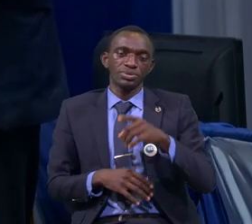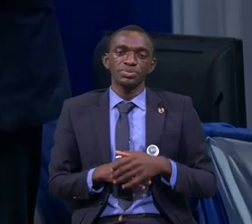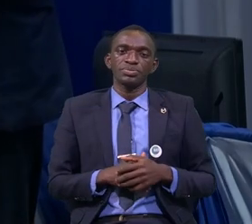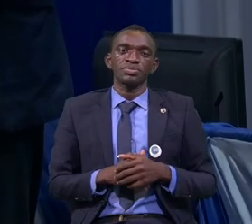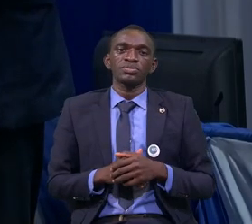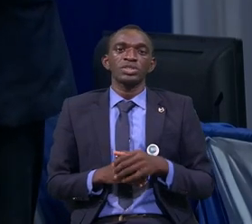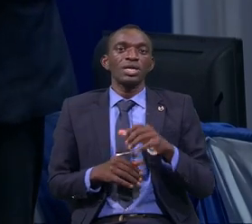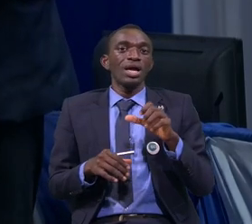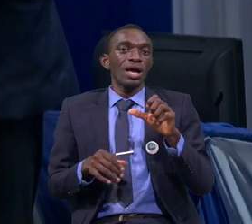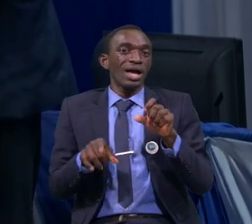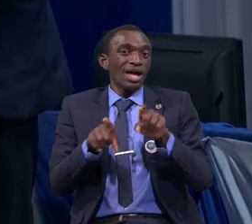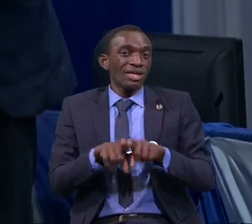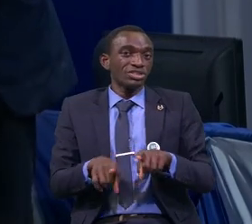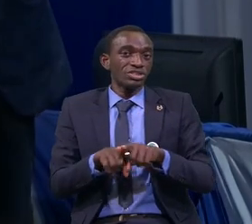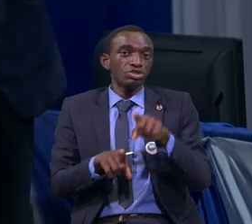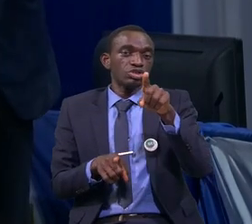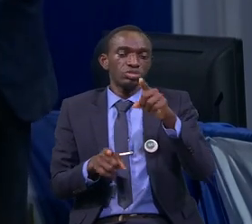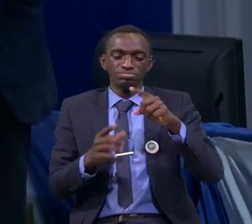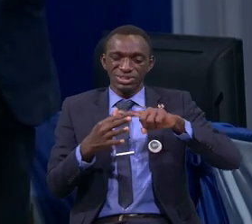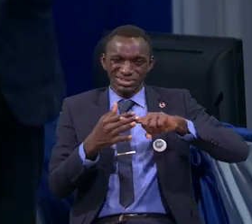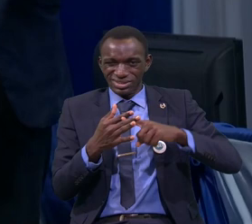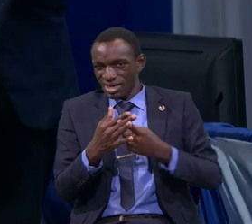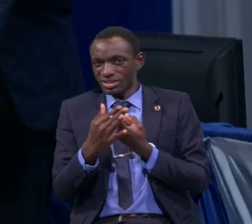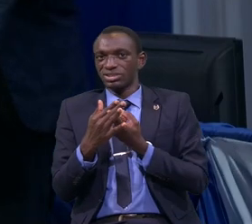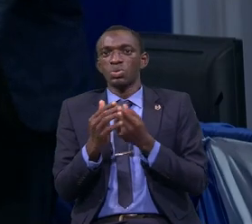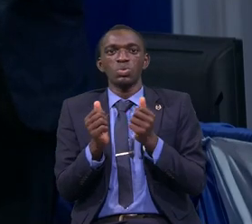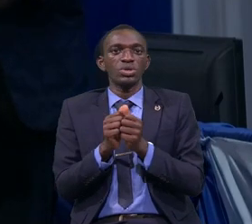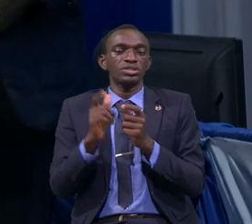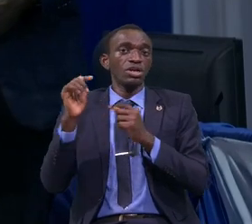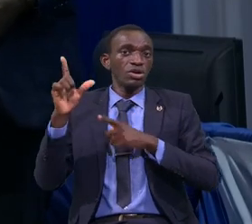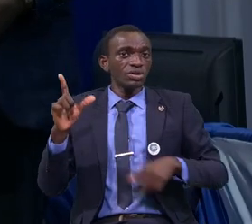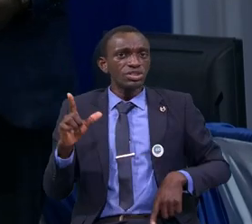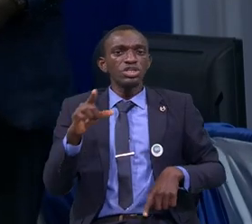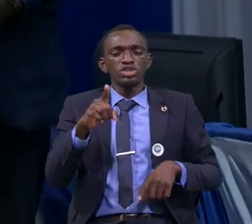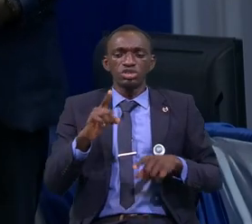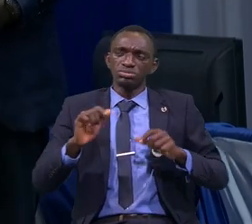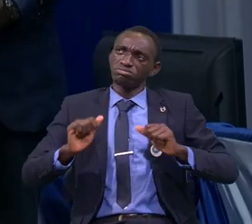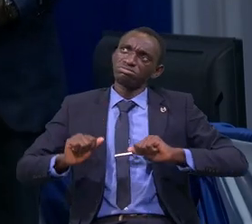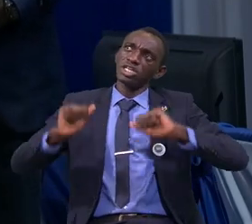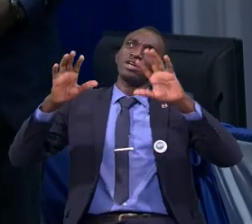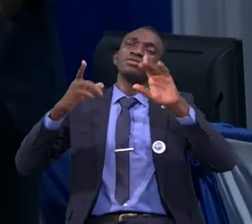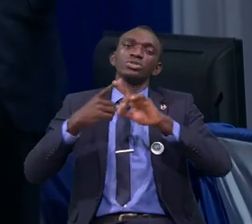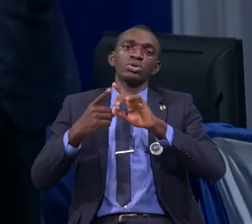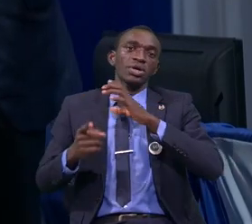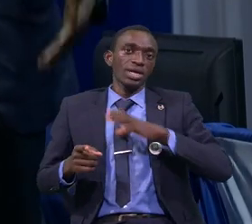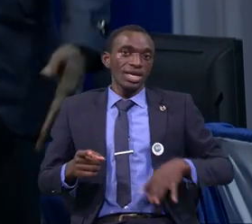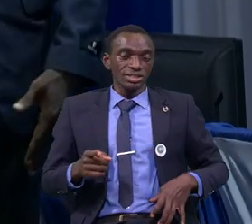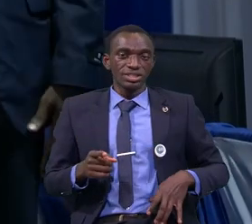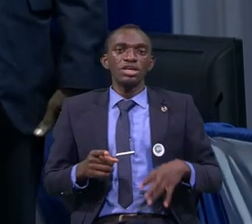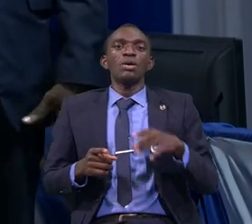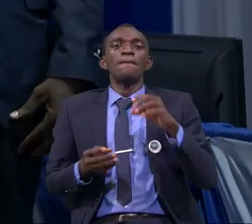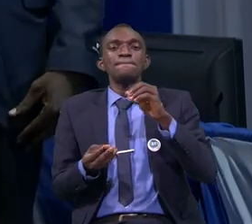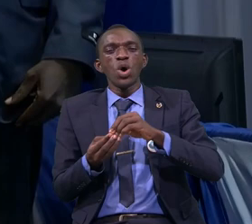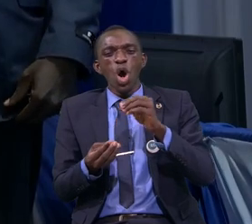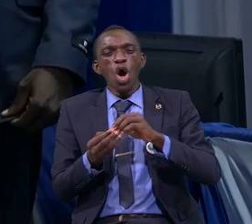As you are beginning with it now, you have given your life to Christ. More blessings. The man